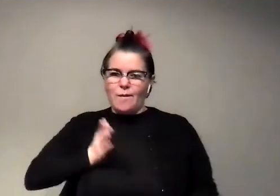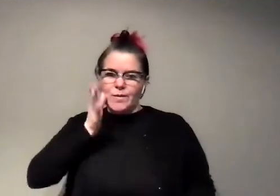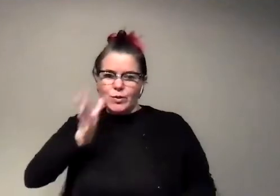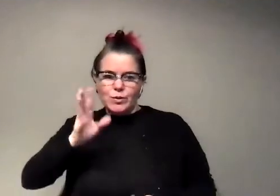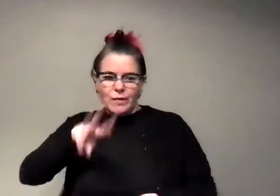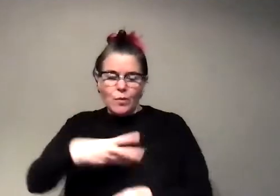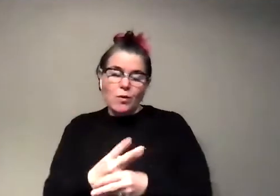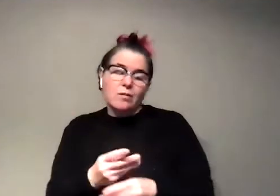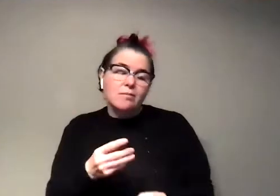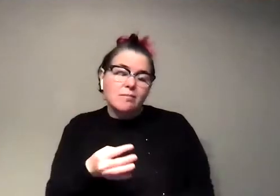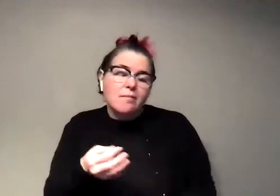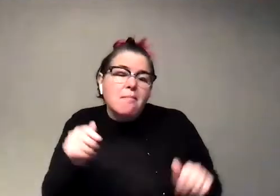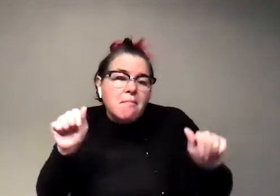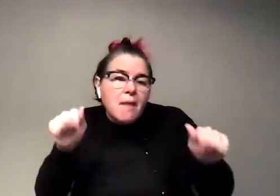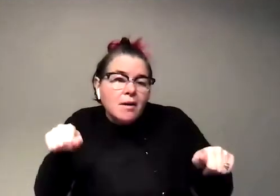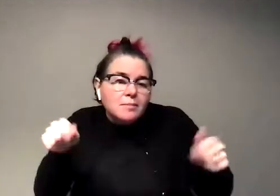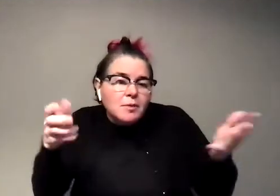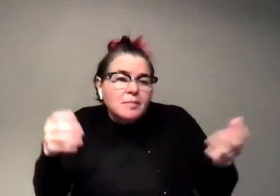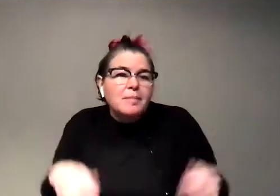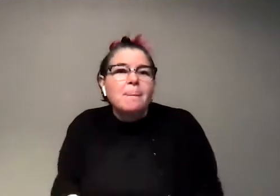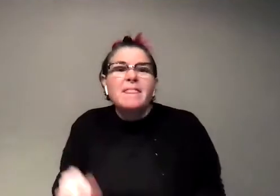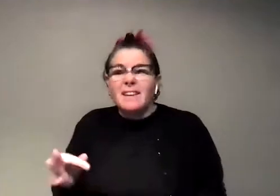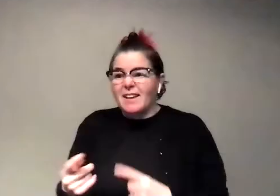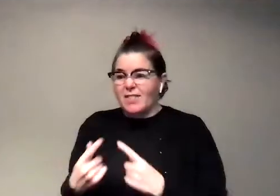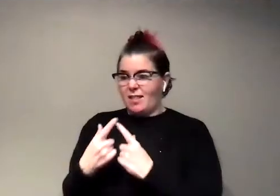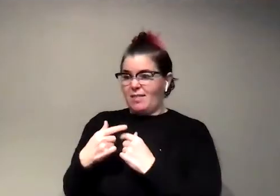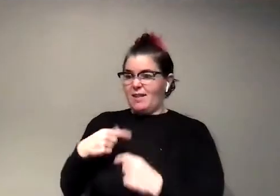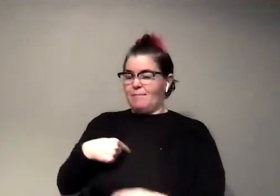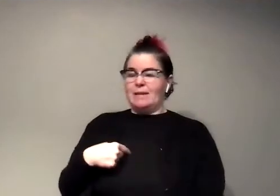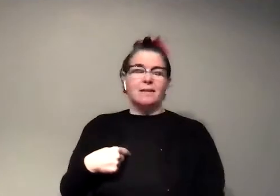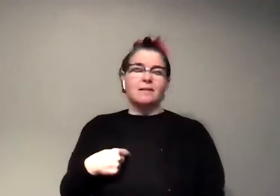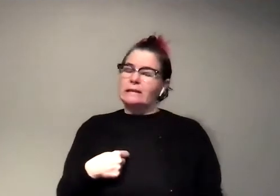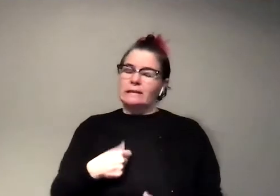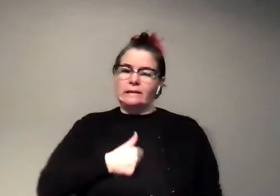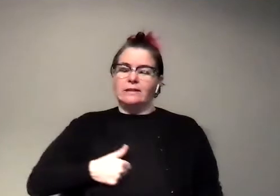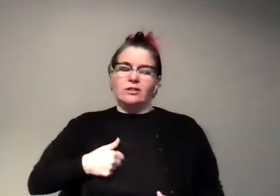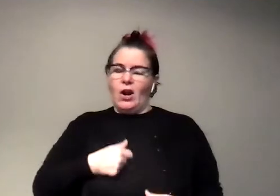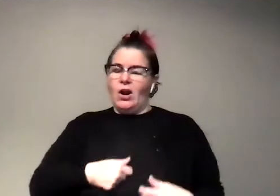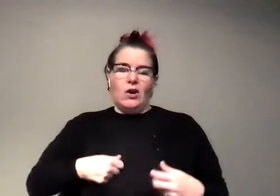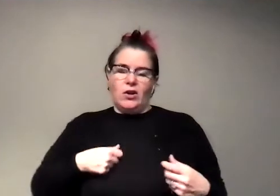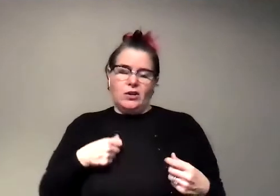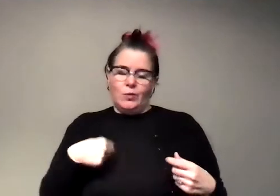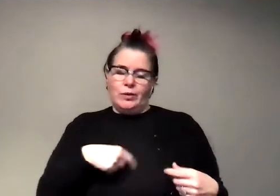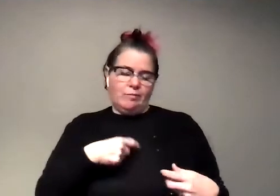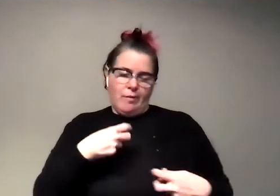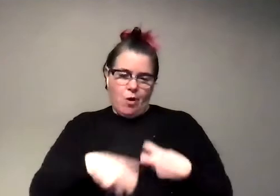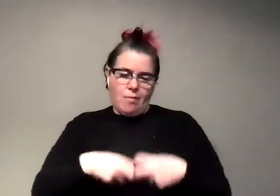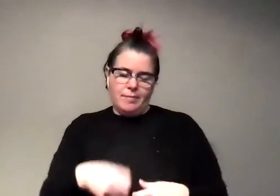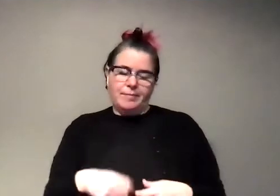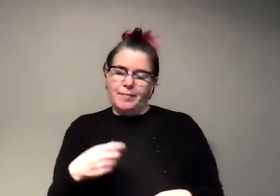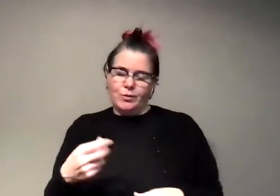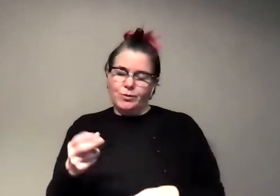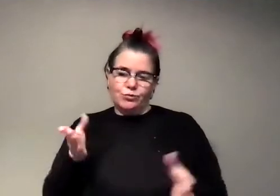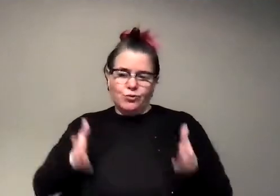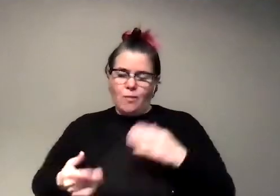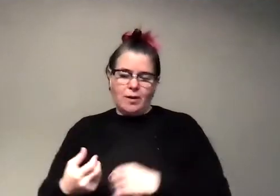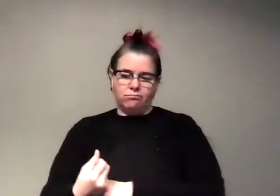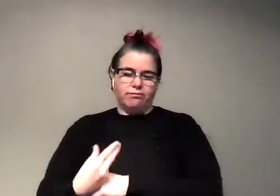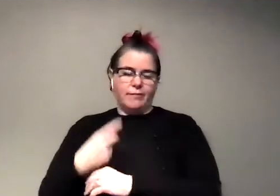happen. If that relies on me, we're in trouble. I can tell you right now, those robots are doing a lot better than me.